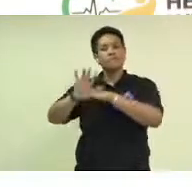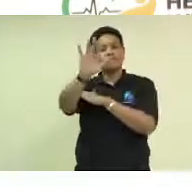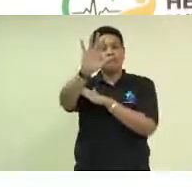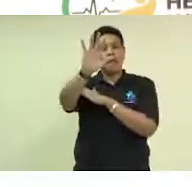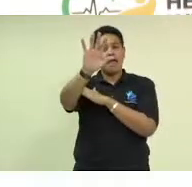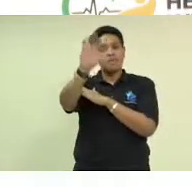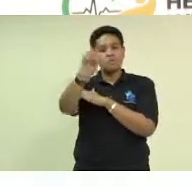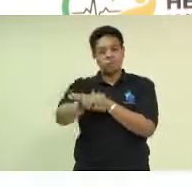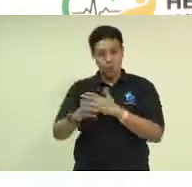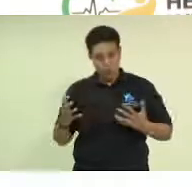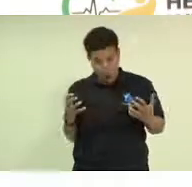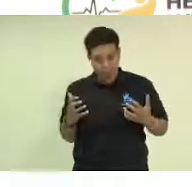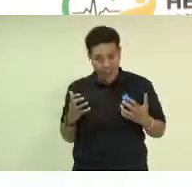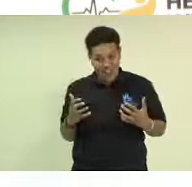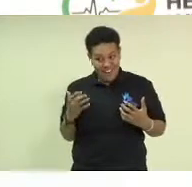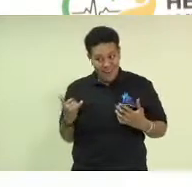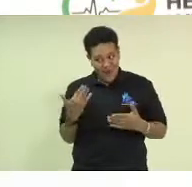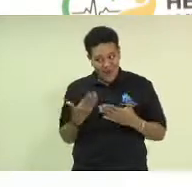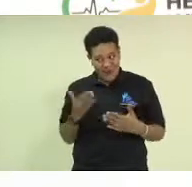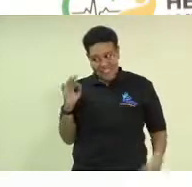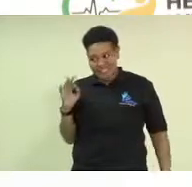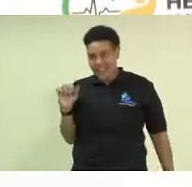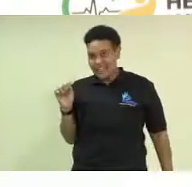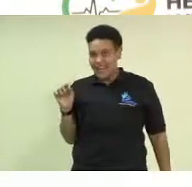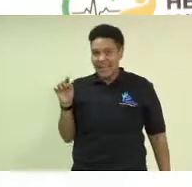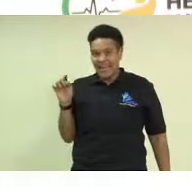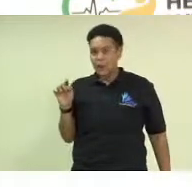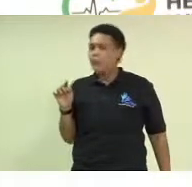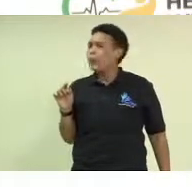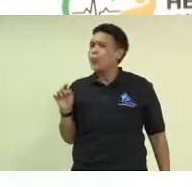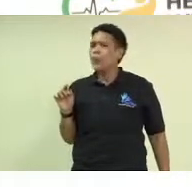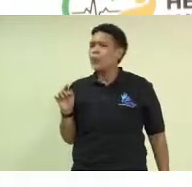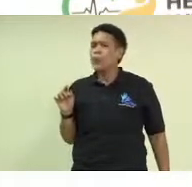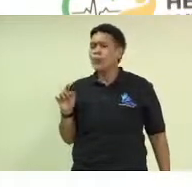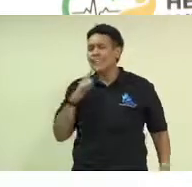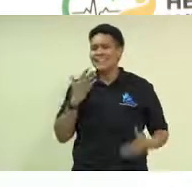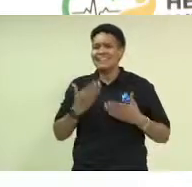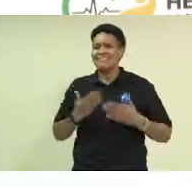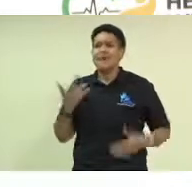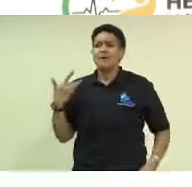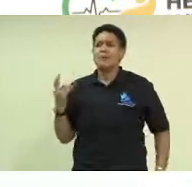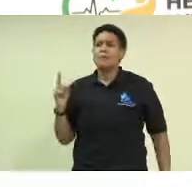5% or less. The fact that it is moving up